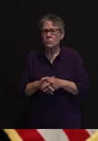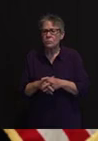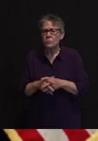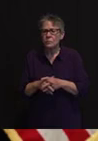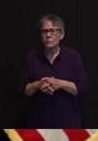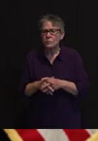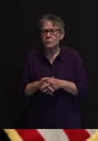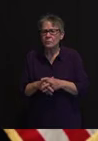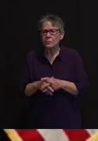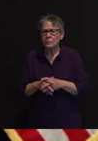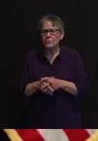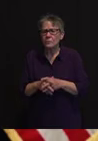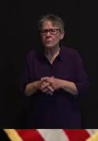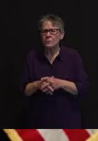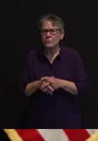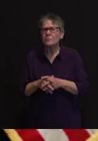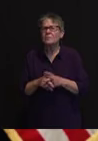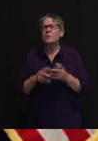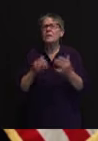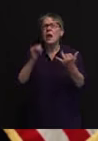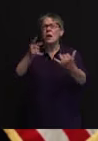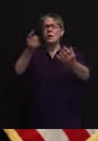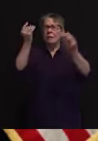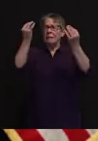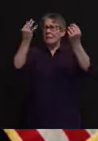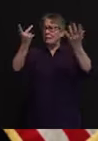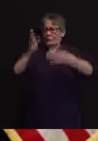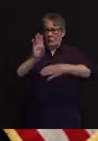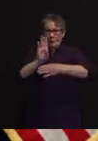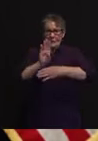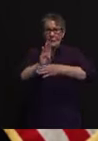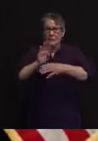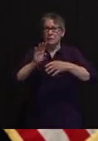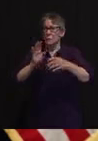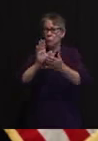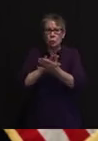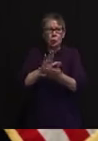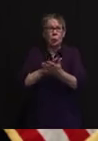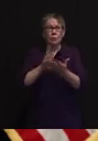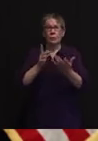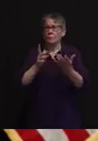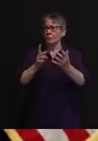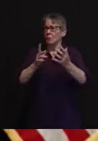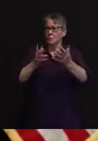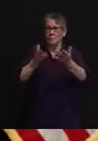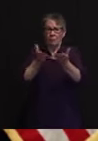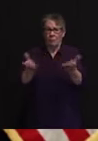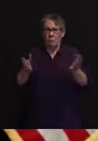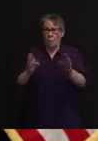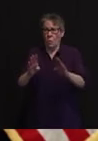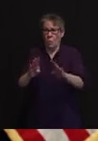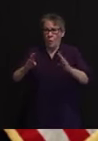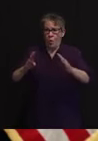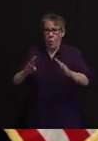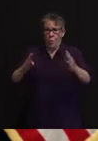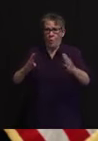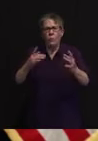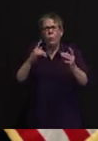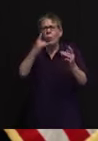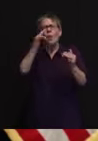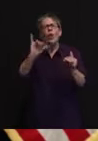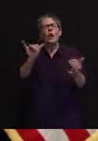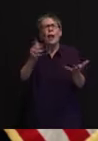have a sense? Excuse me. And then for the Commissioner, the triage